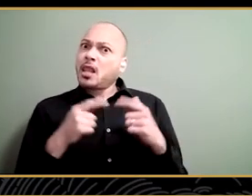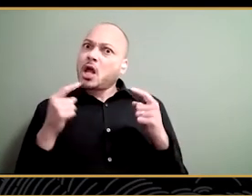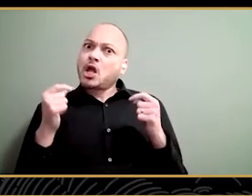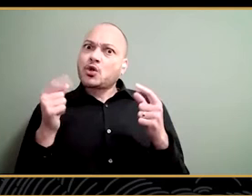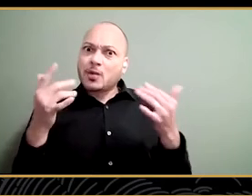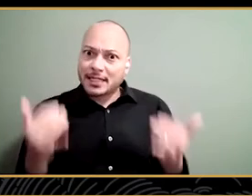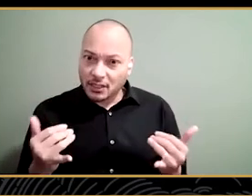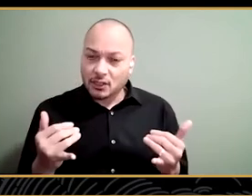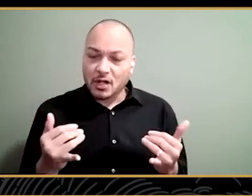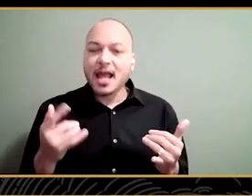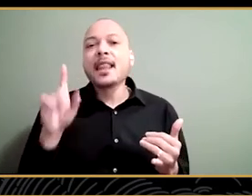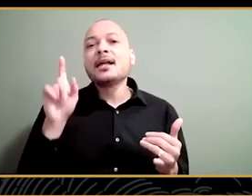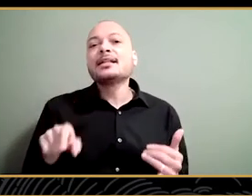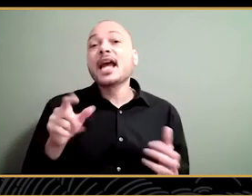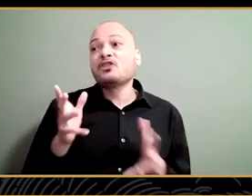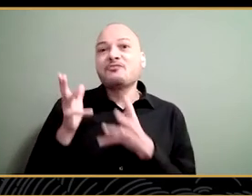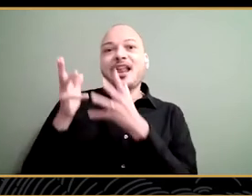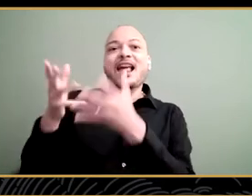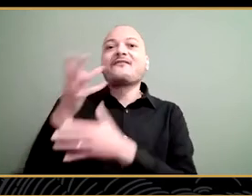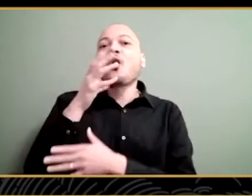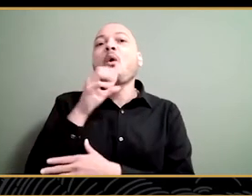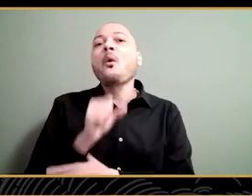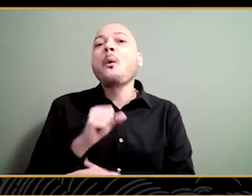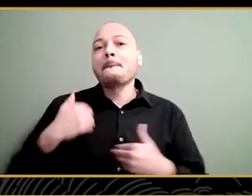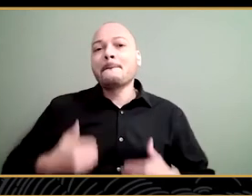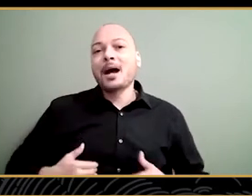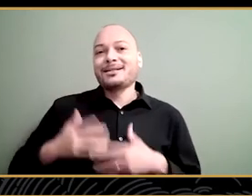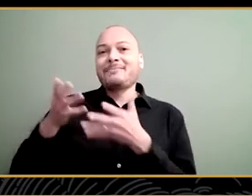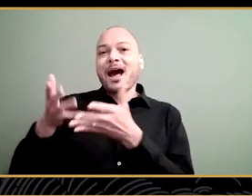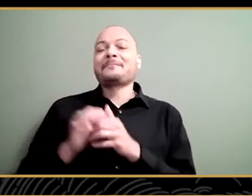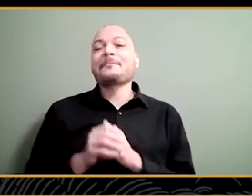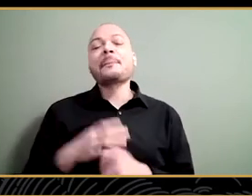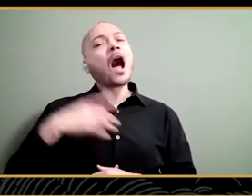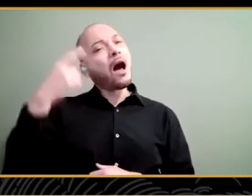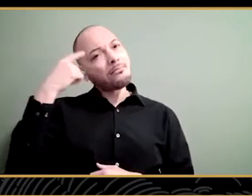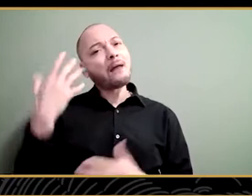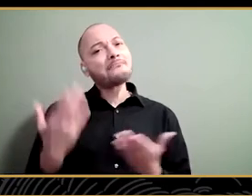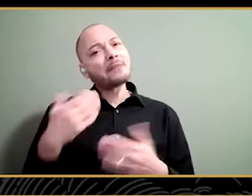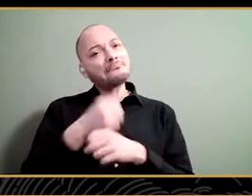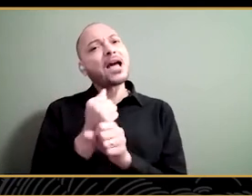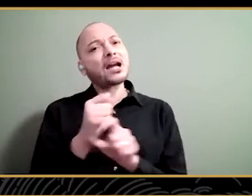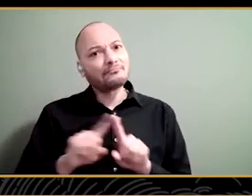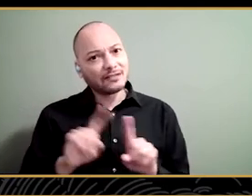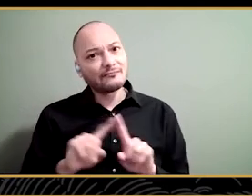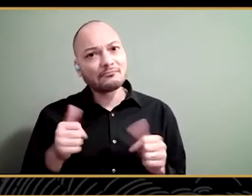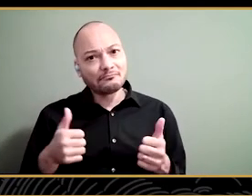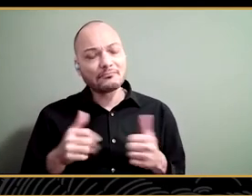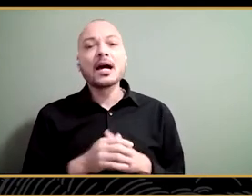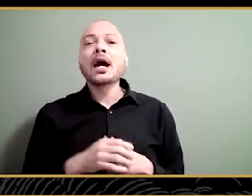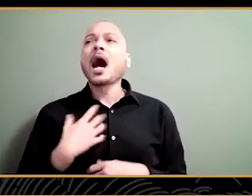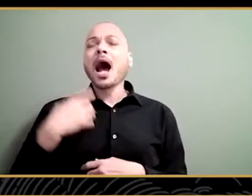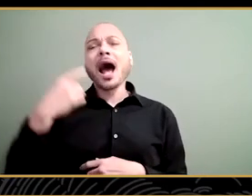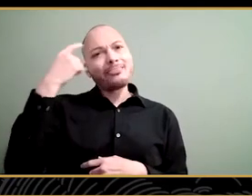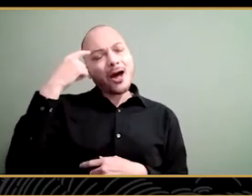need to leave our old bodies behind. I thought I could make some kind of difference. I thought I could